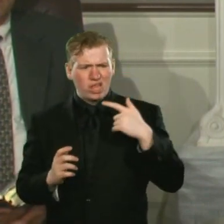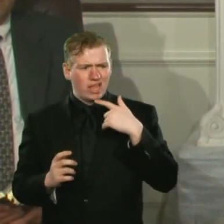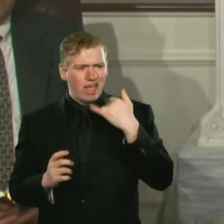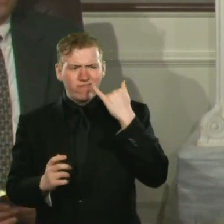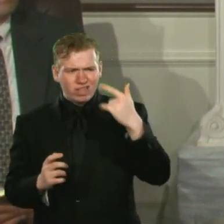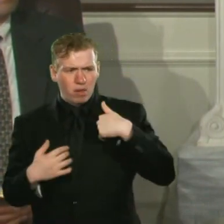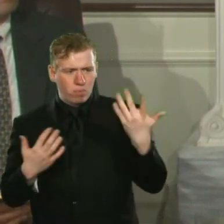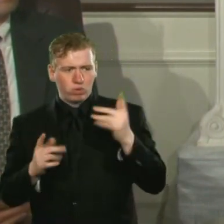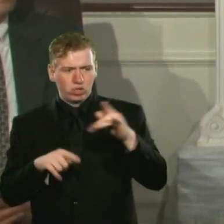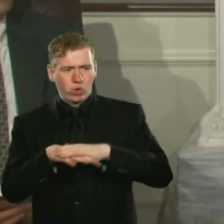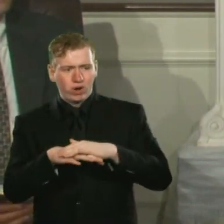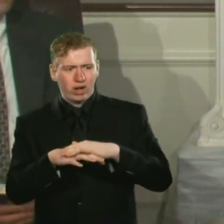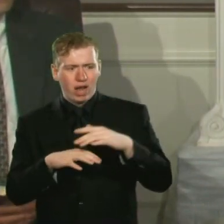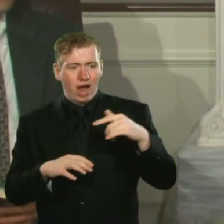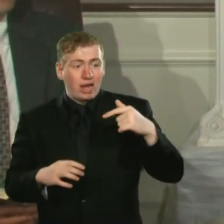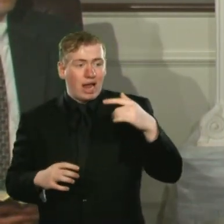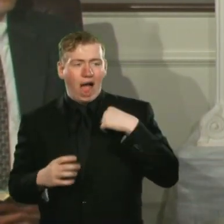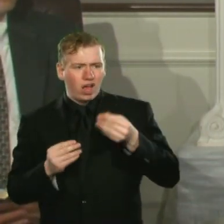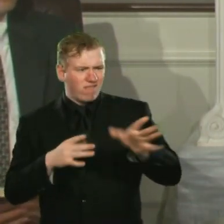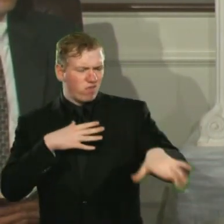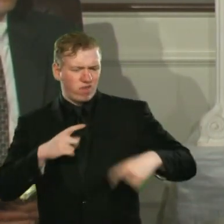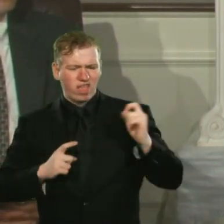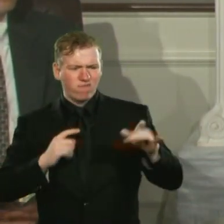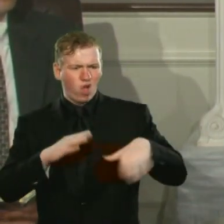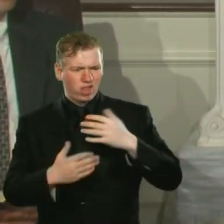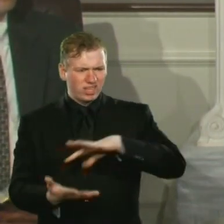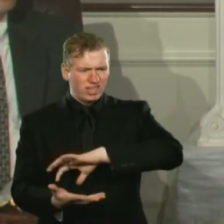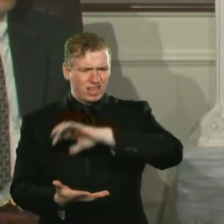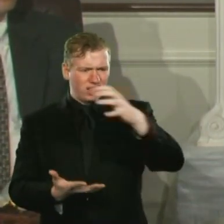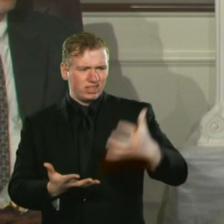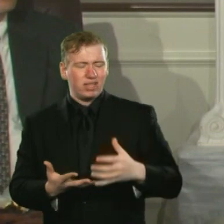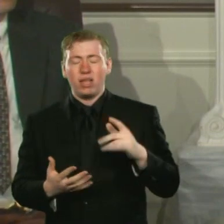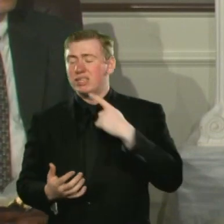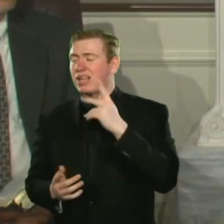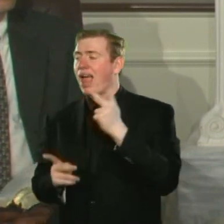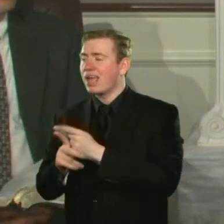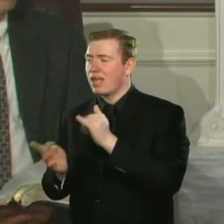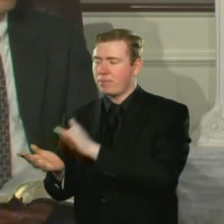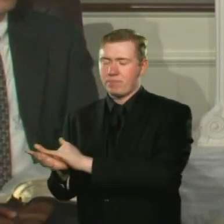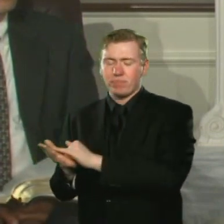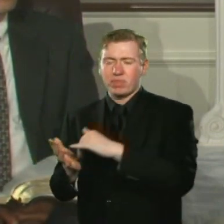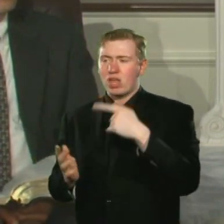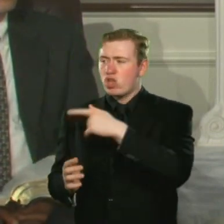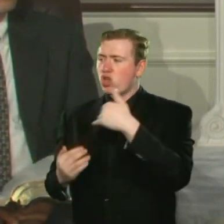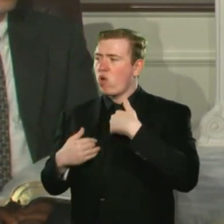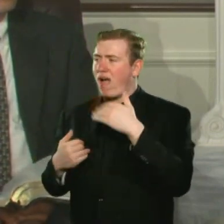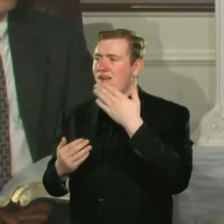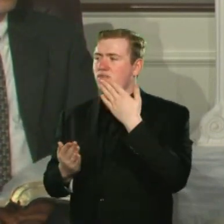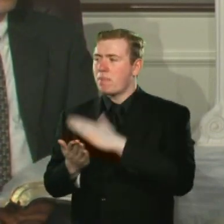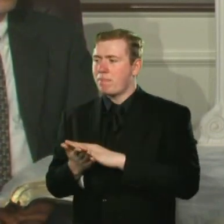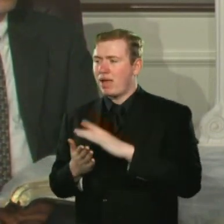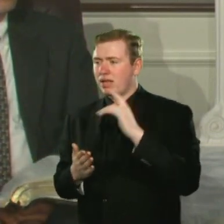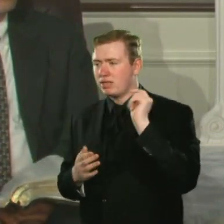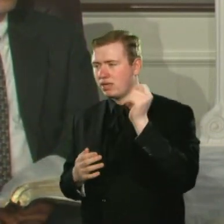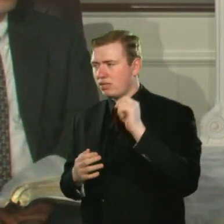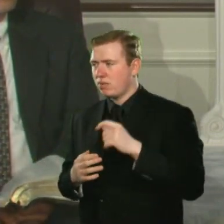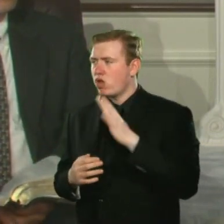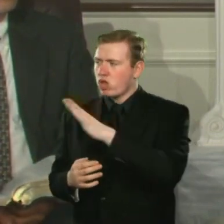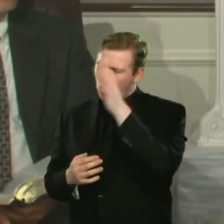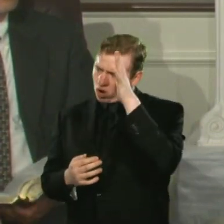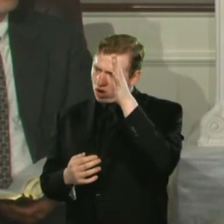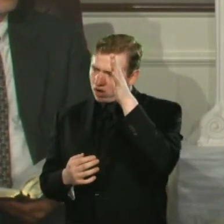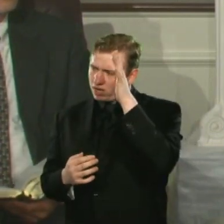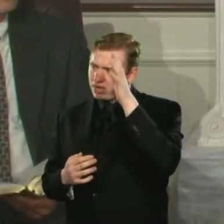all these gifts. He said, keep your gifts, but let me tell you what's going on. You've had a life testimony. Your dad,